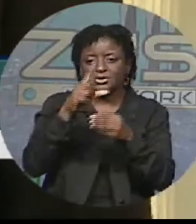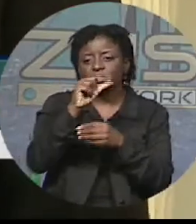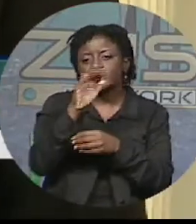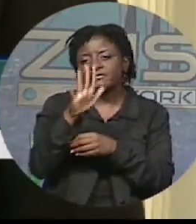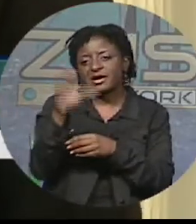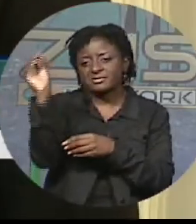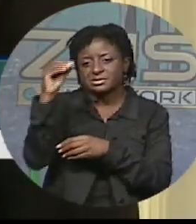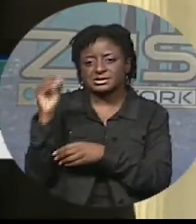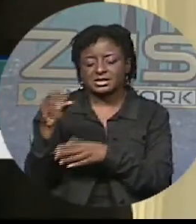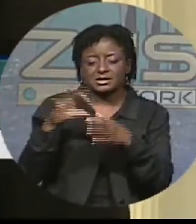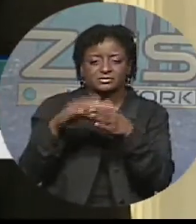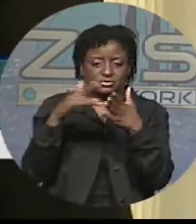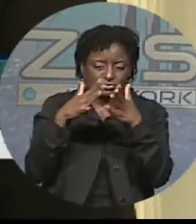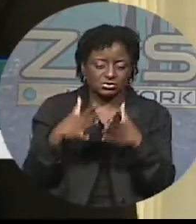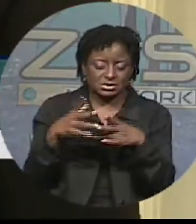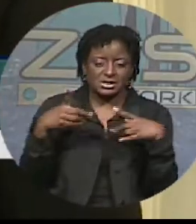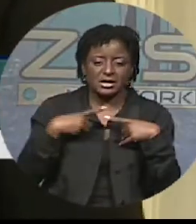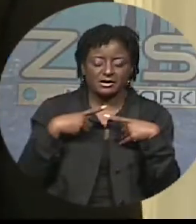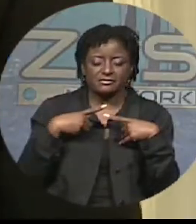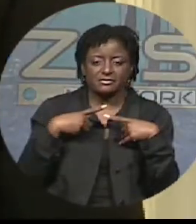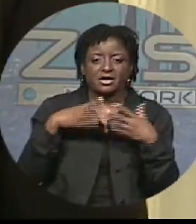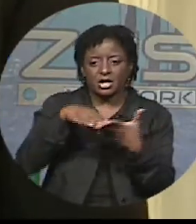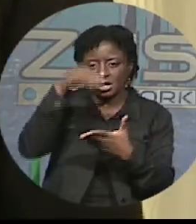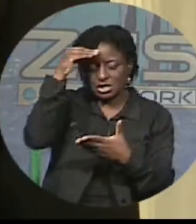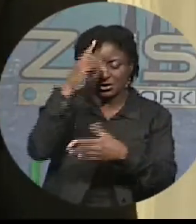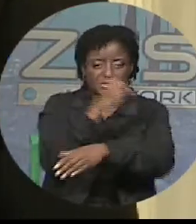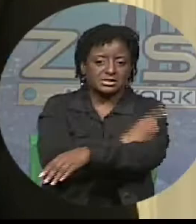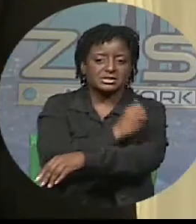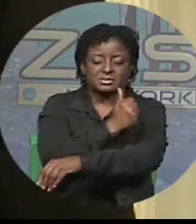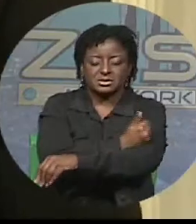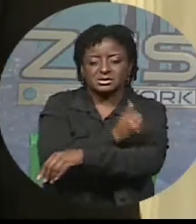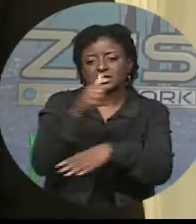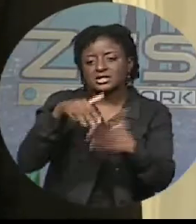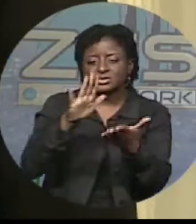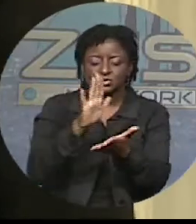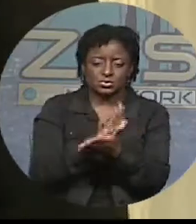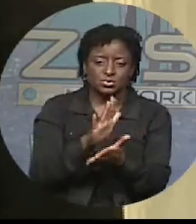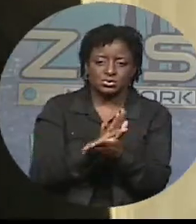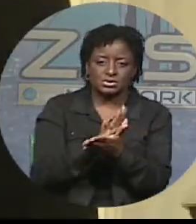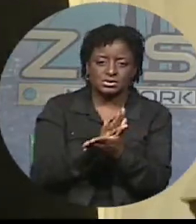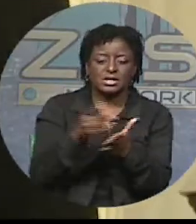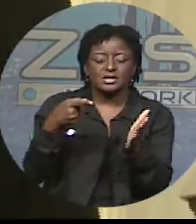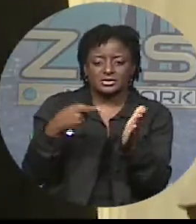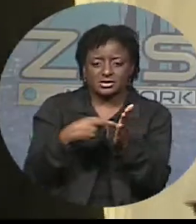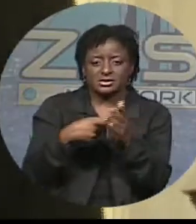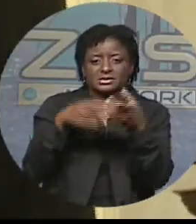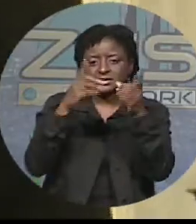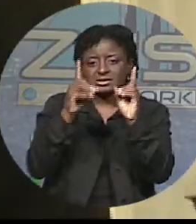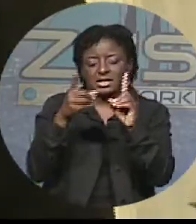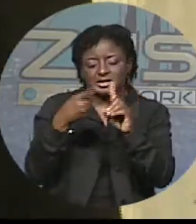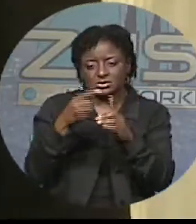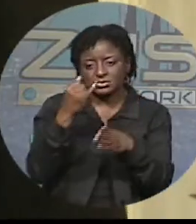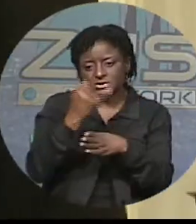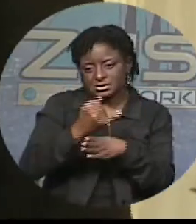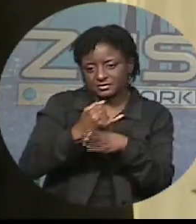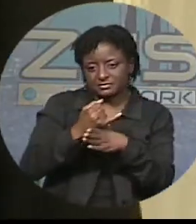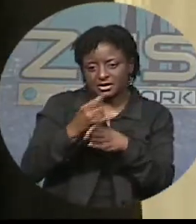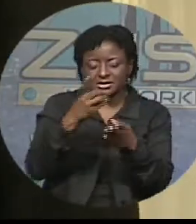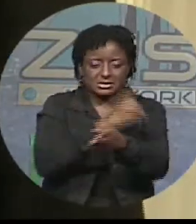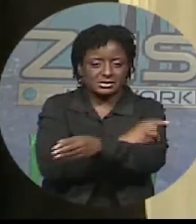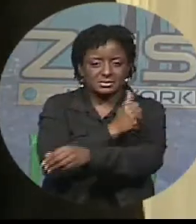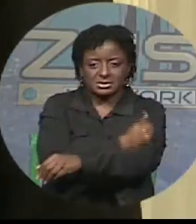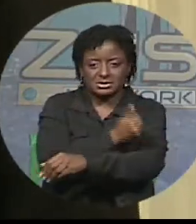learning disability in our school system. This has been designed to identify those disabilities within